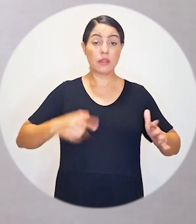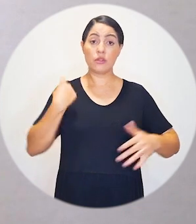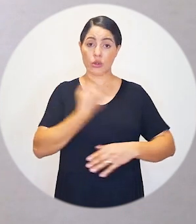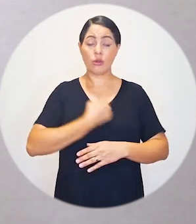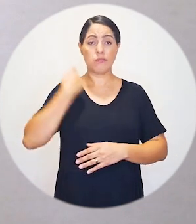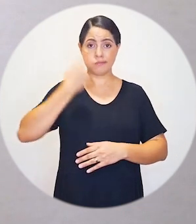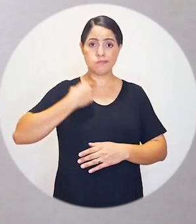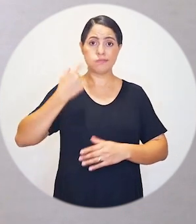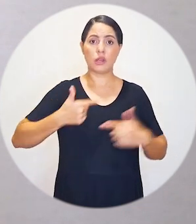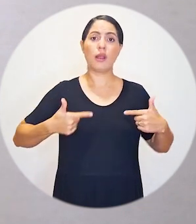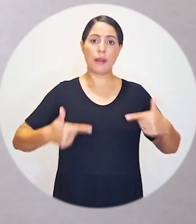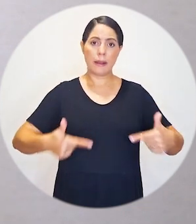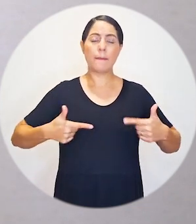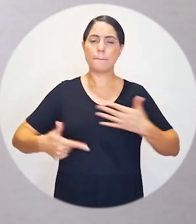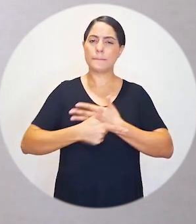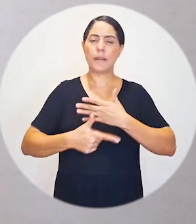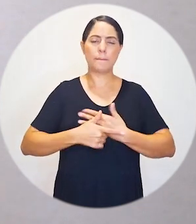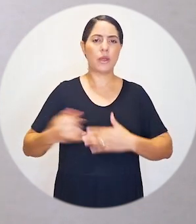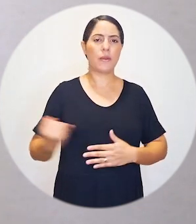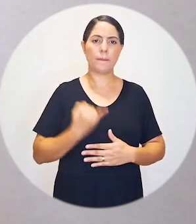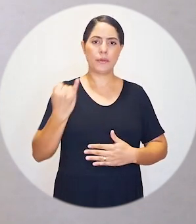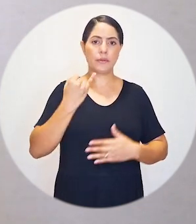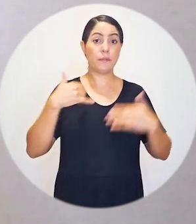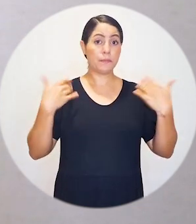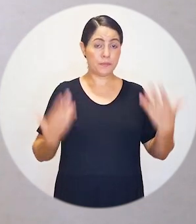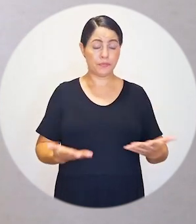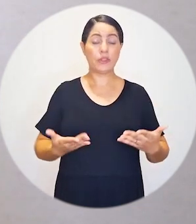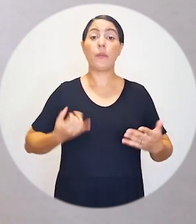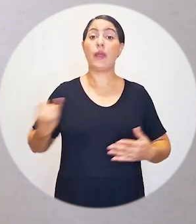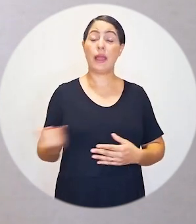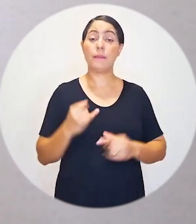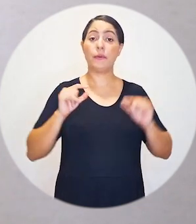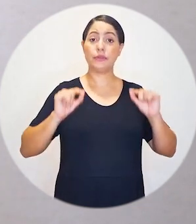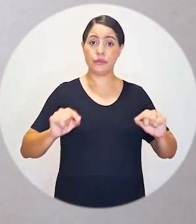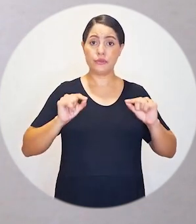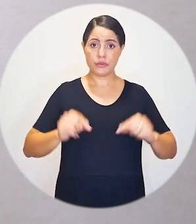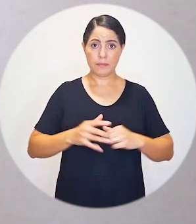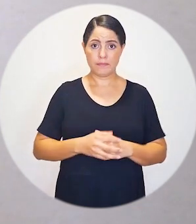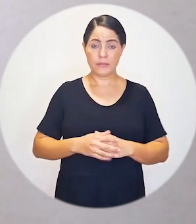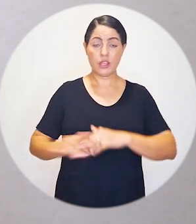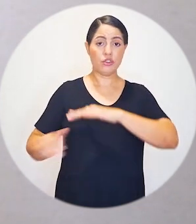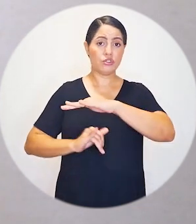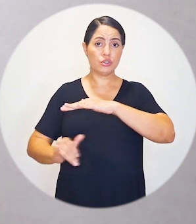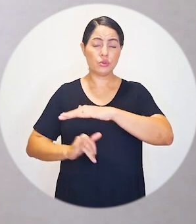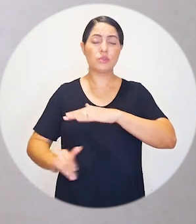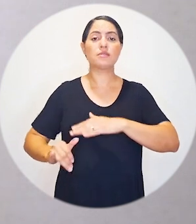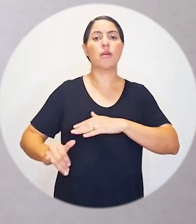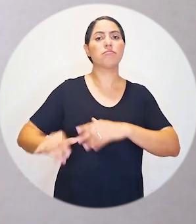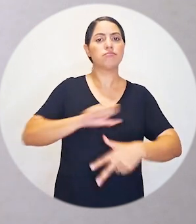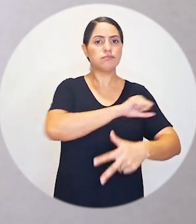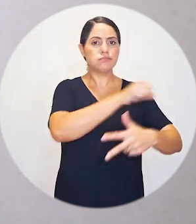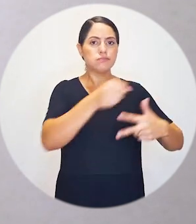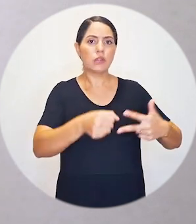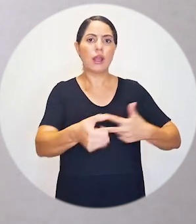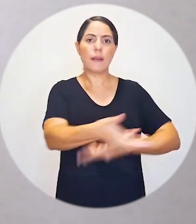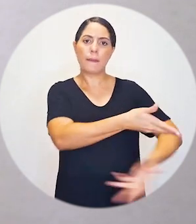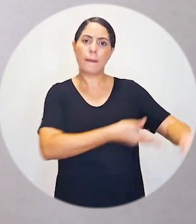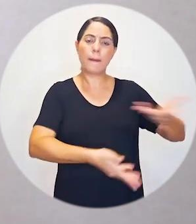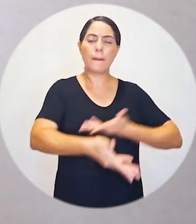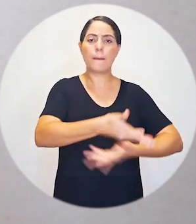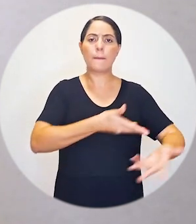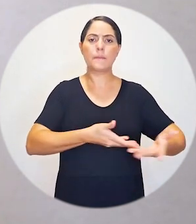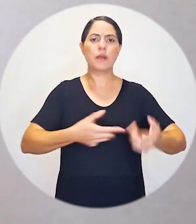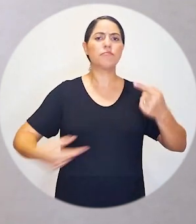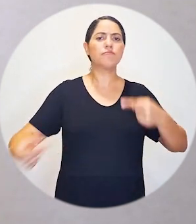is the responsibility of the civil society organizations, international institutions, and public authorities to advance the